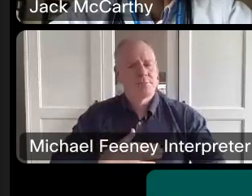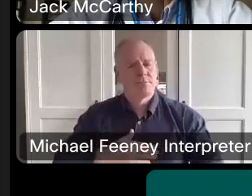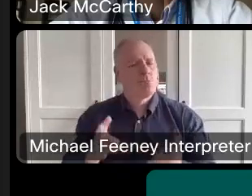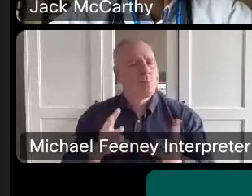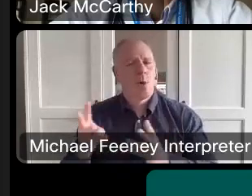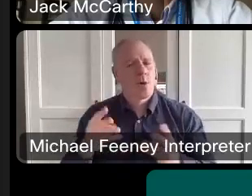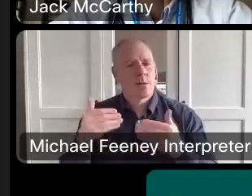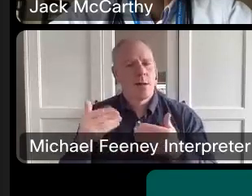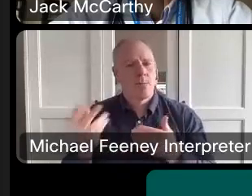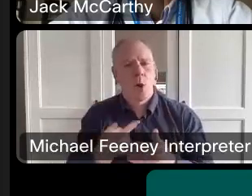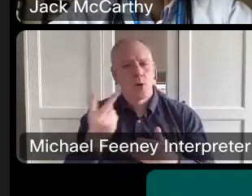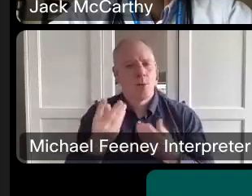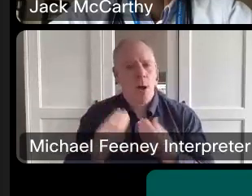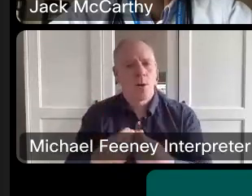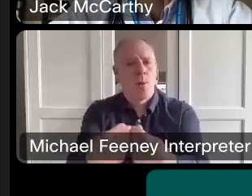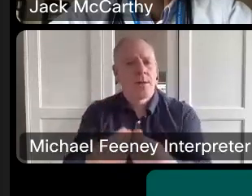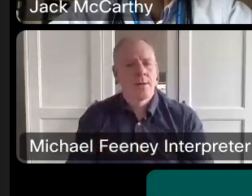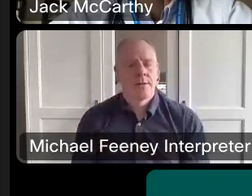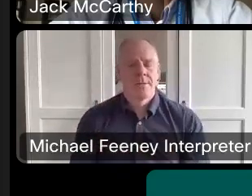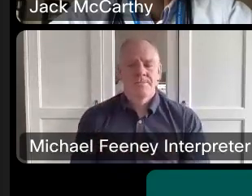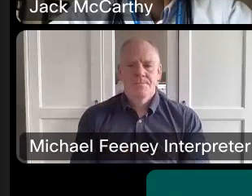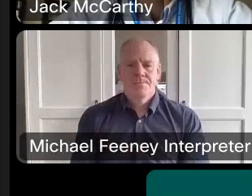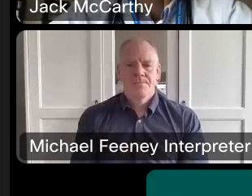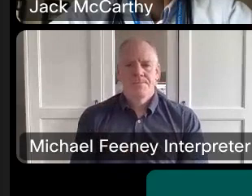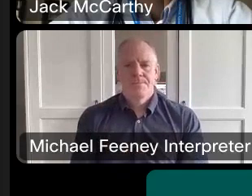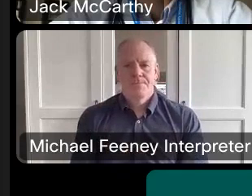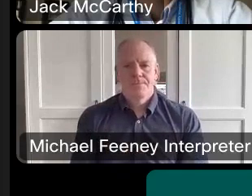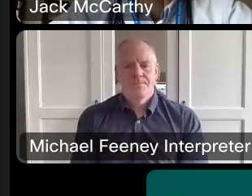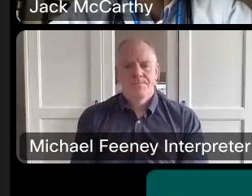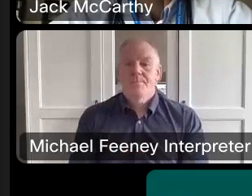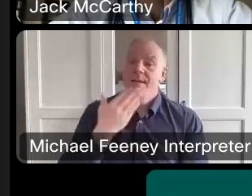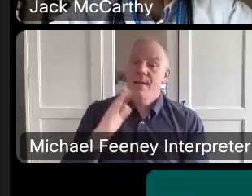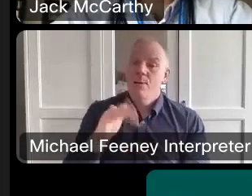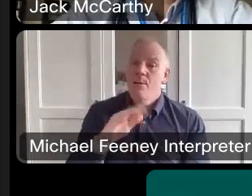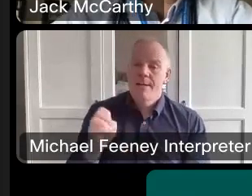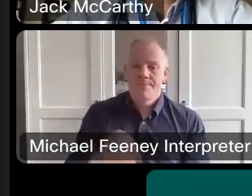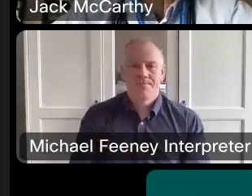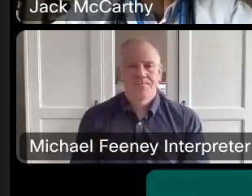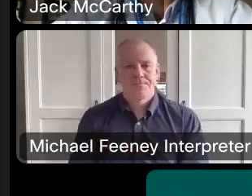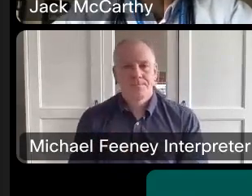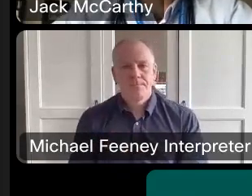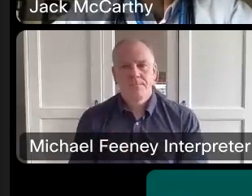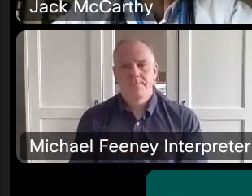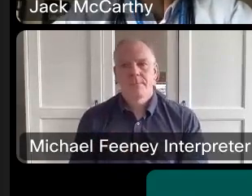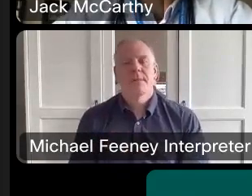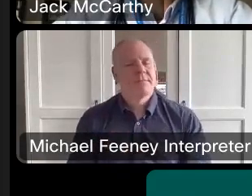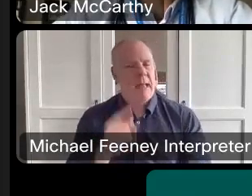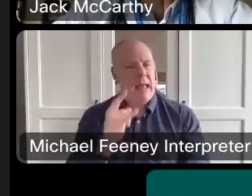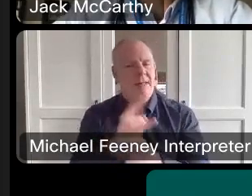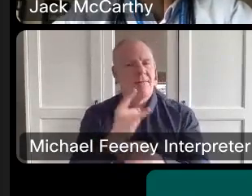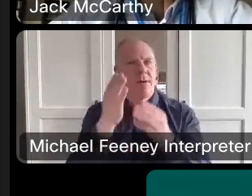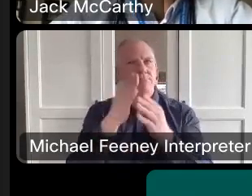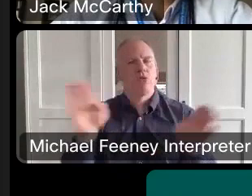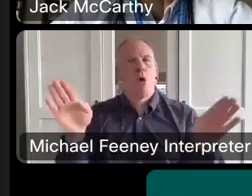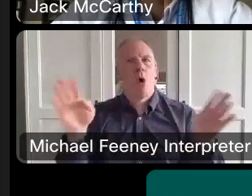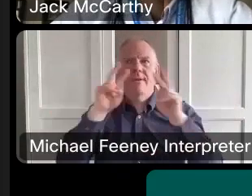it, partnership with our patients and those affected. Thanks, Lorraine. Thanks for that. It's helpful to have that broad oversight, I